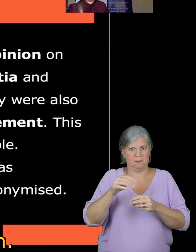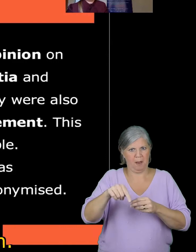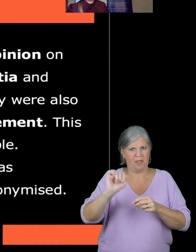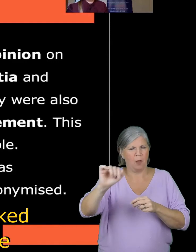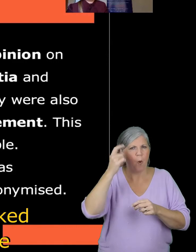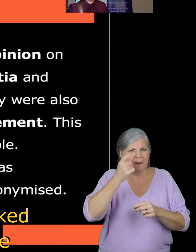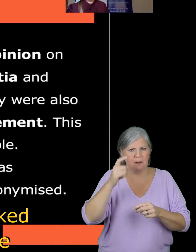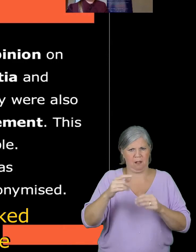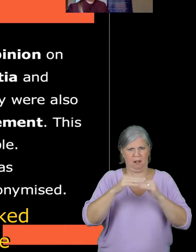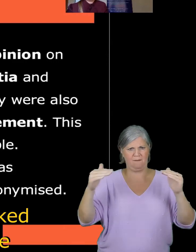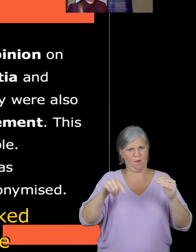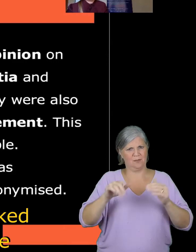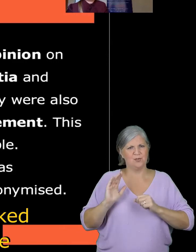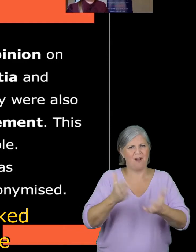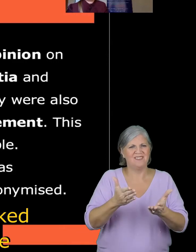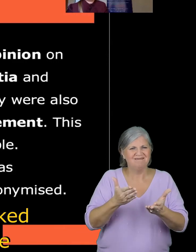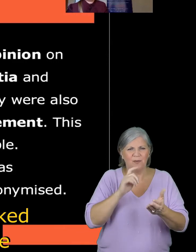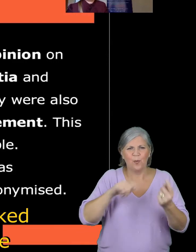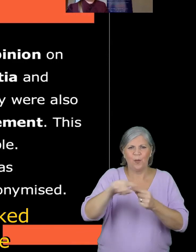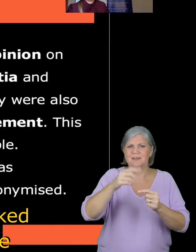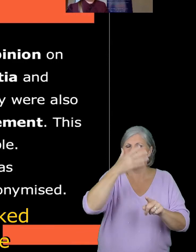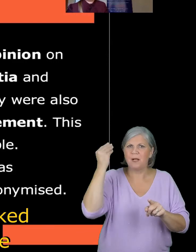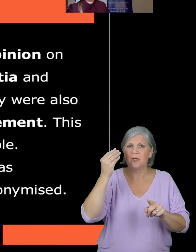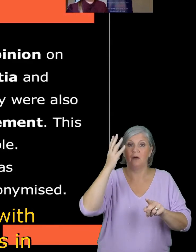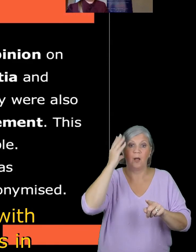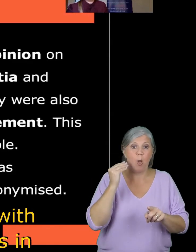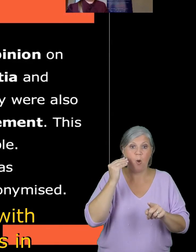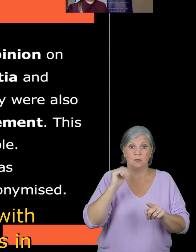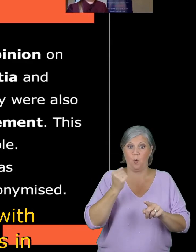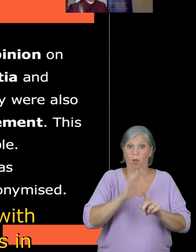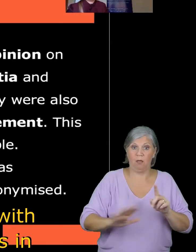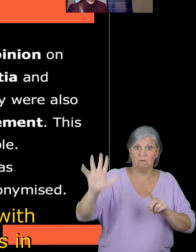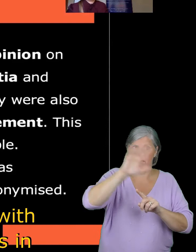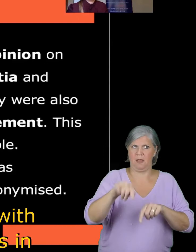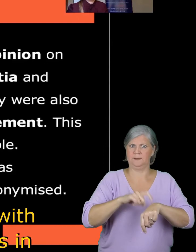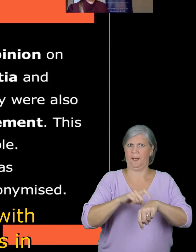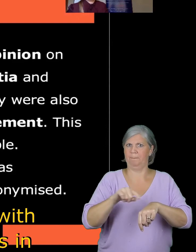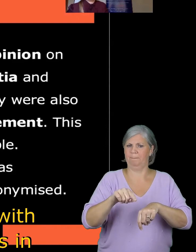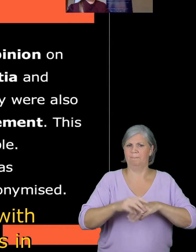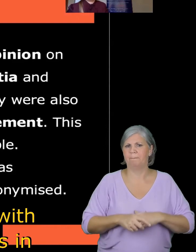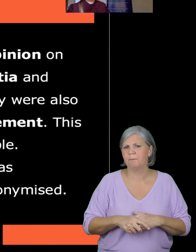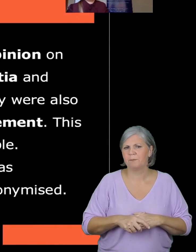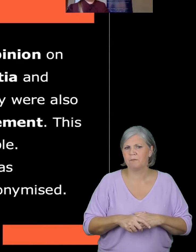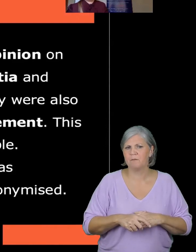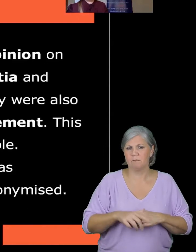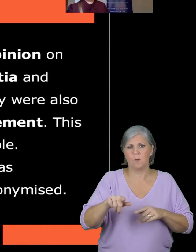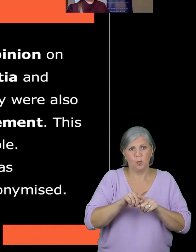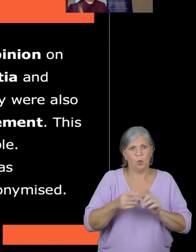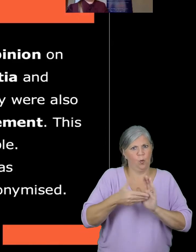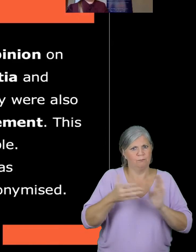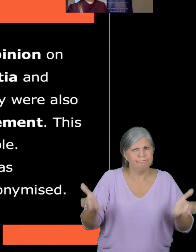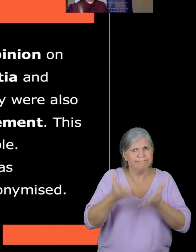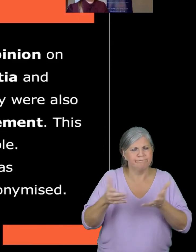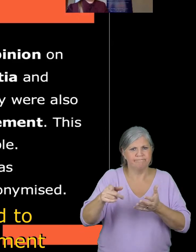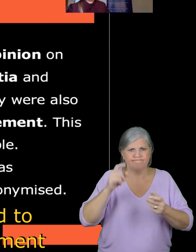discussion. The participants were asked about their opinion and the level of service for those with dementia and hearing loss in Scotland at this